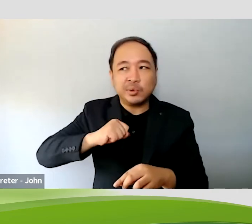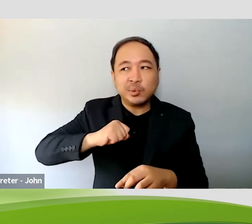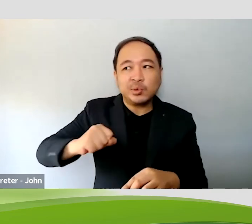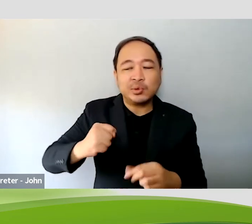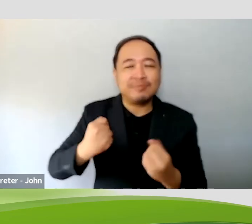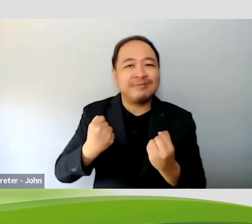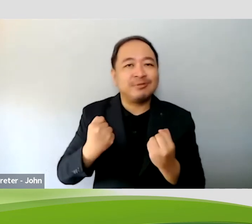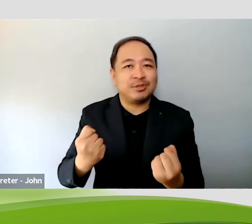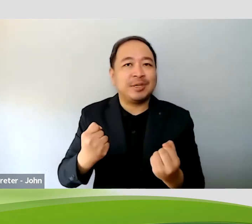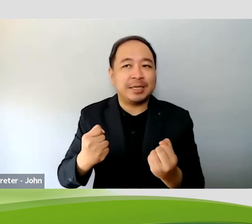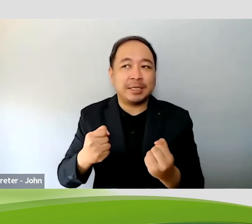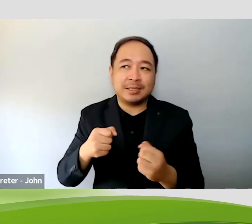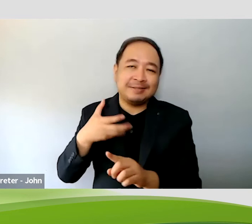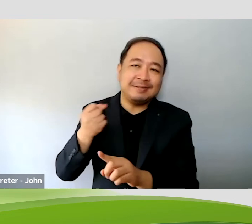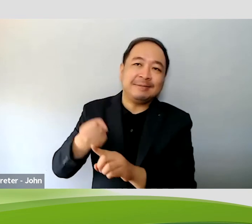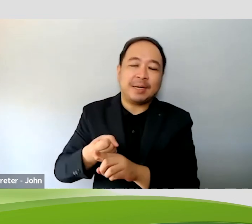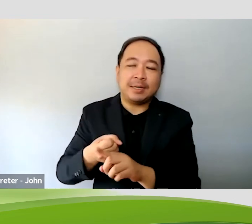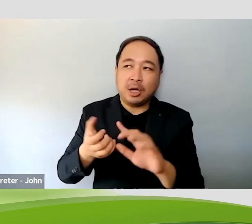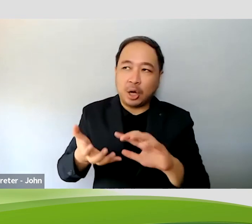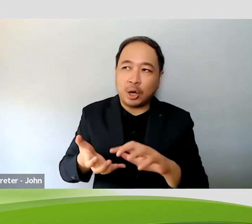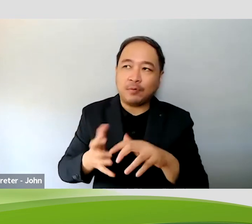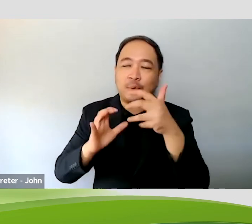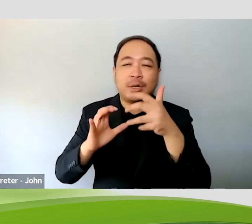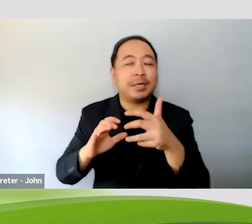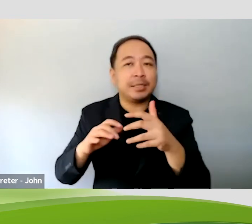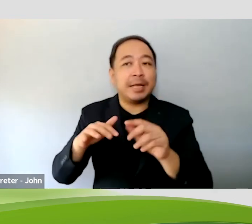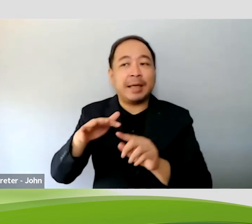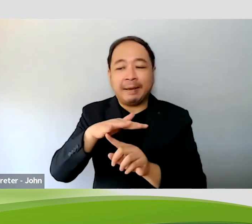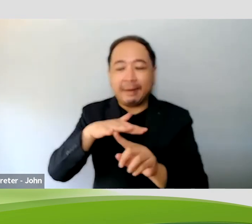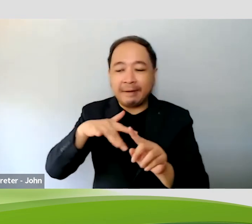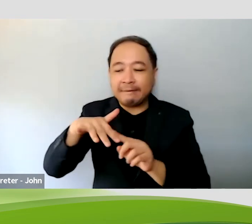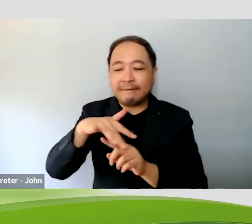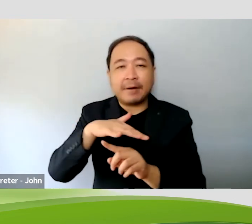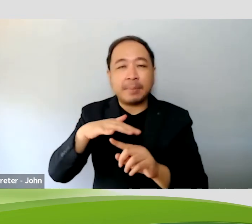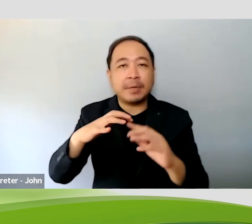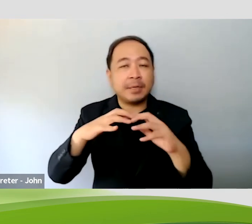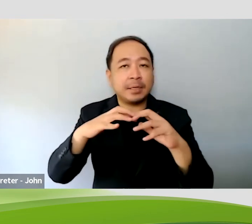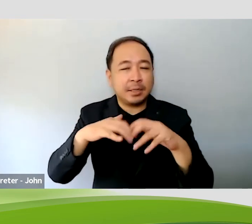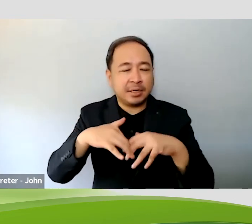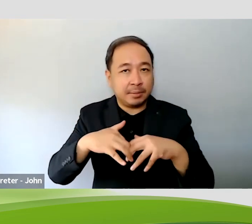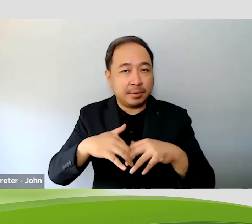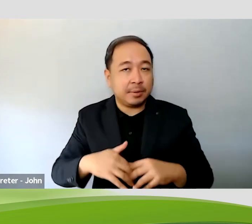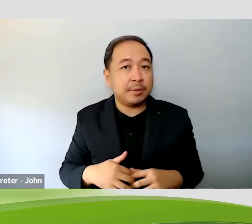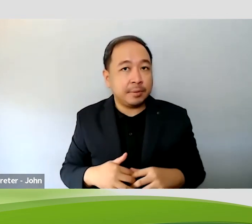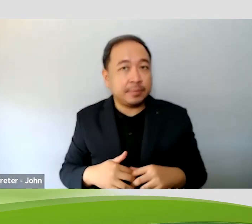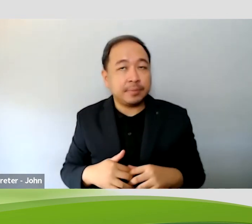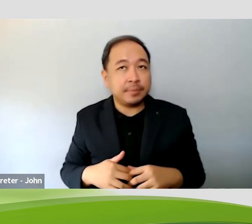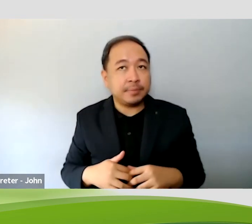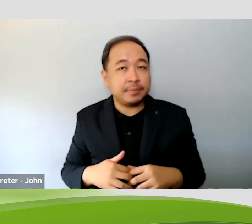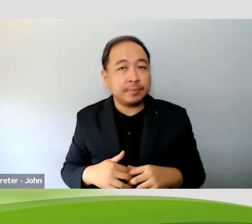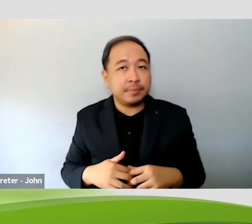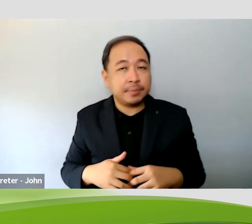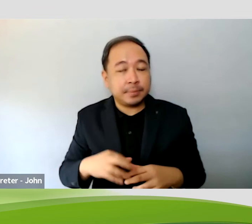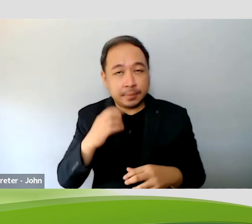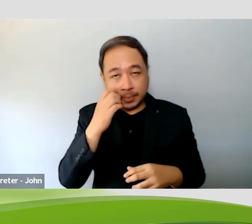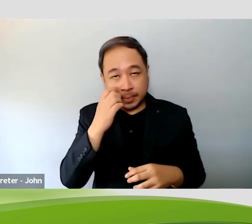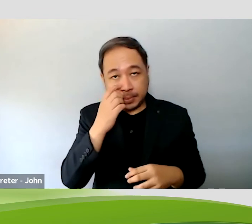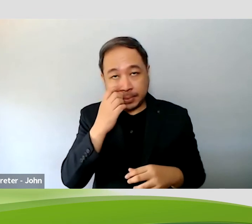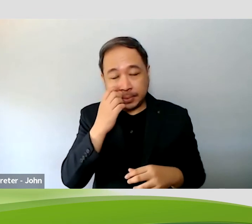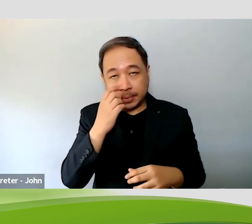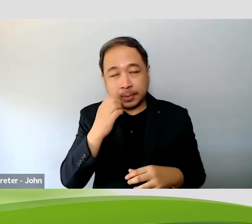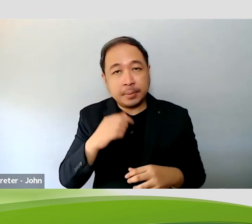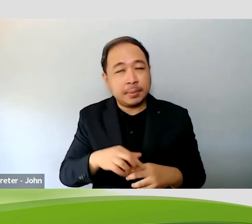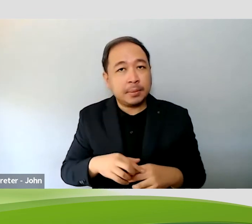environment degradation. So we believe that development should be put as the priority to help more women